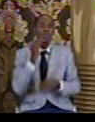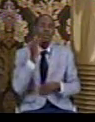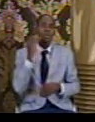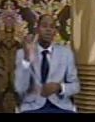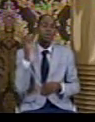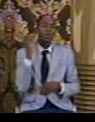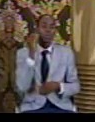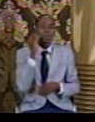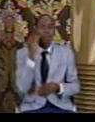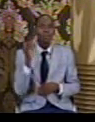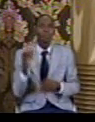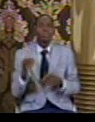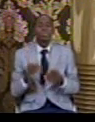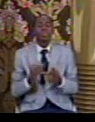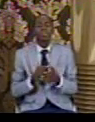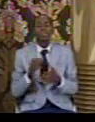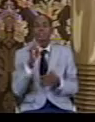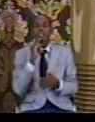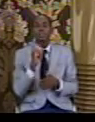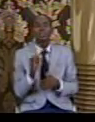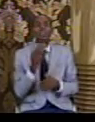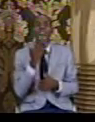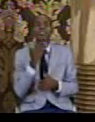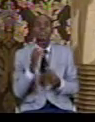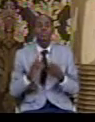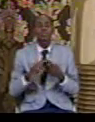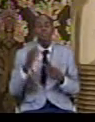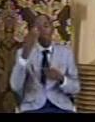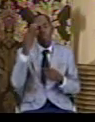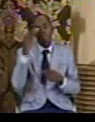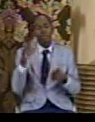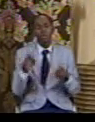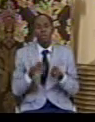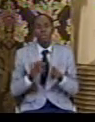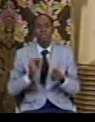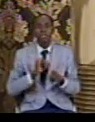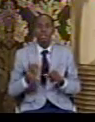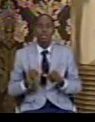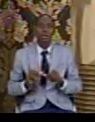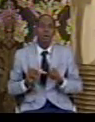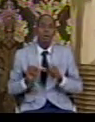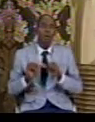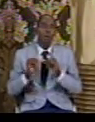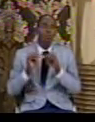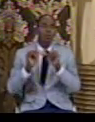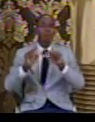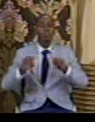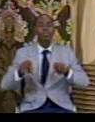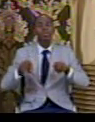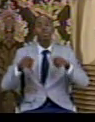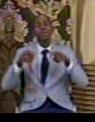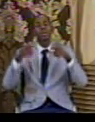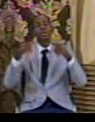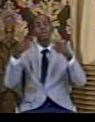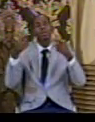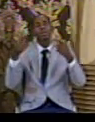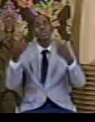is the only way. It is sweet to know as I homeward go.